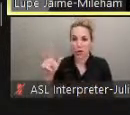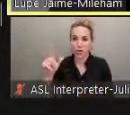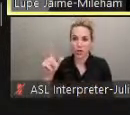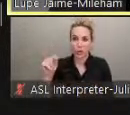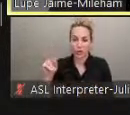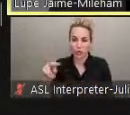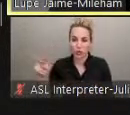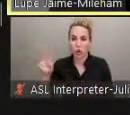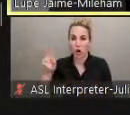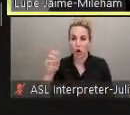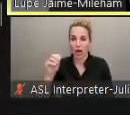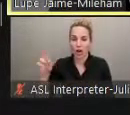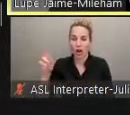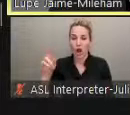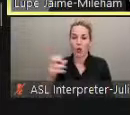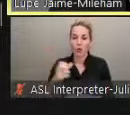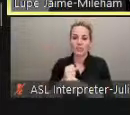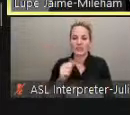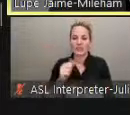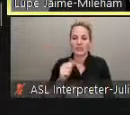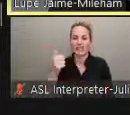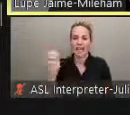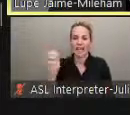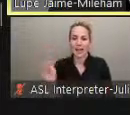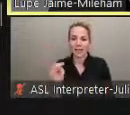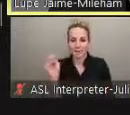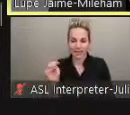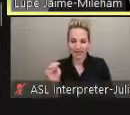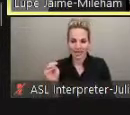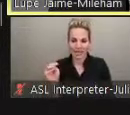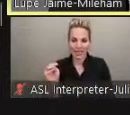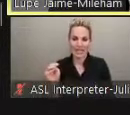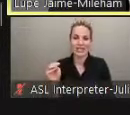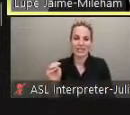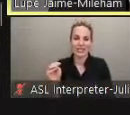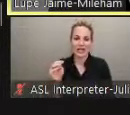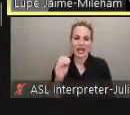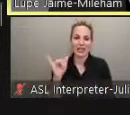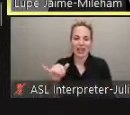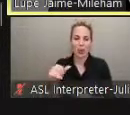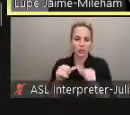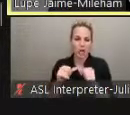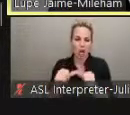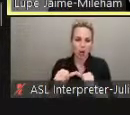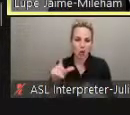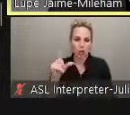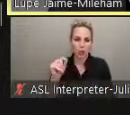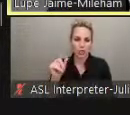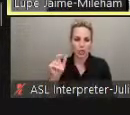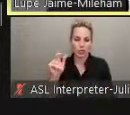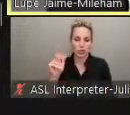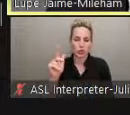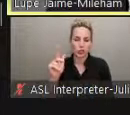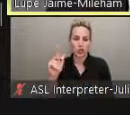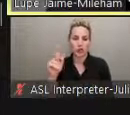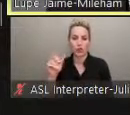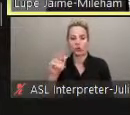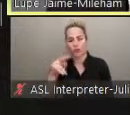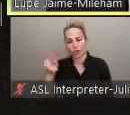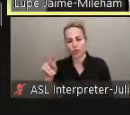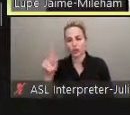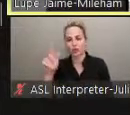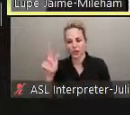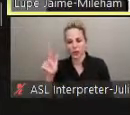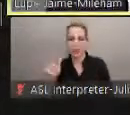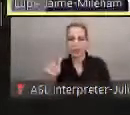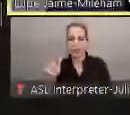2021-22, the R&Rs received the 10 million, and then that was ongoing with 22-23, and this, in a sense, annualized